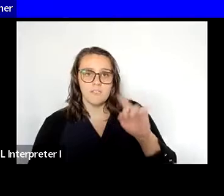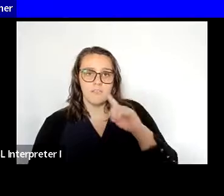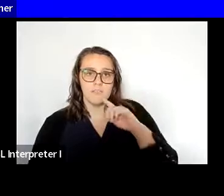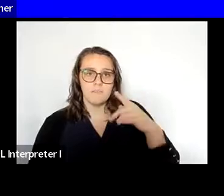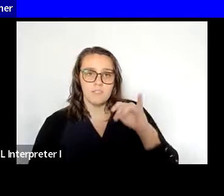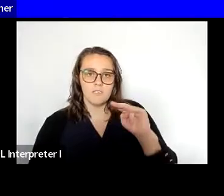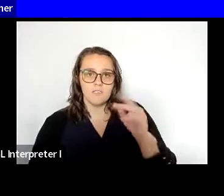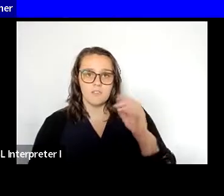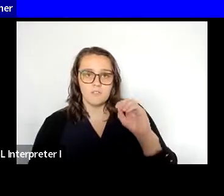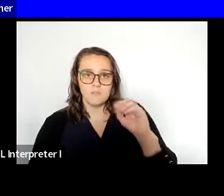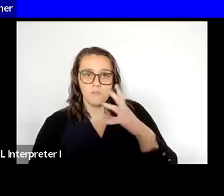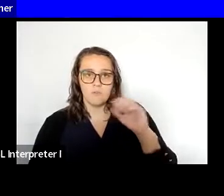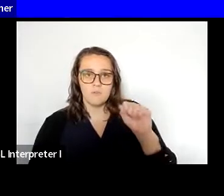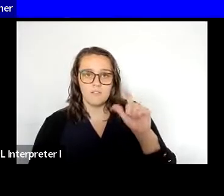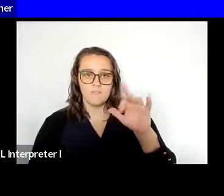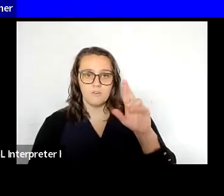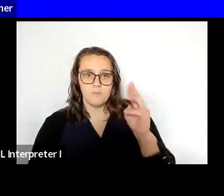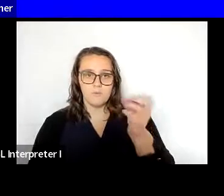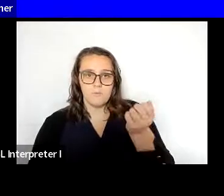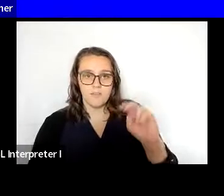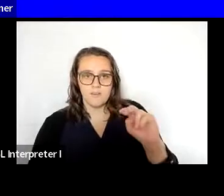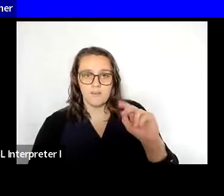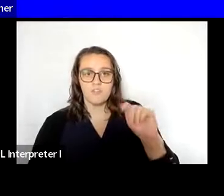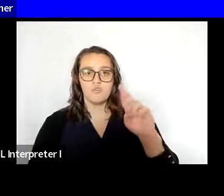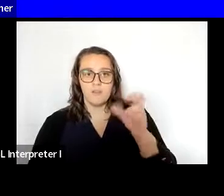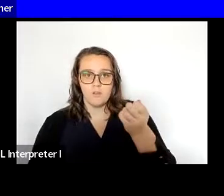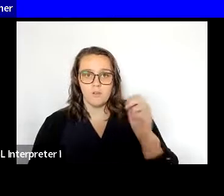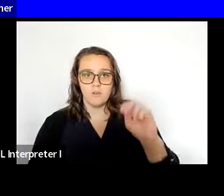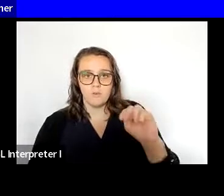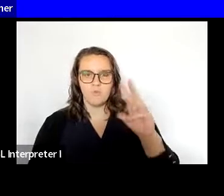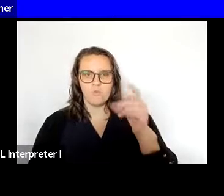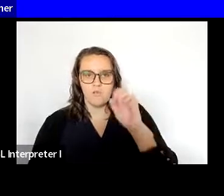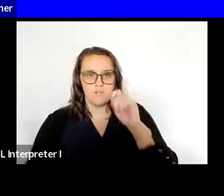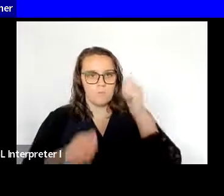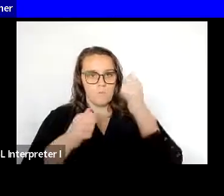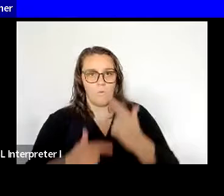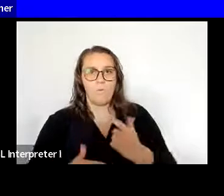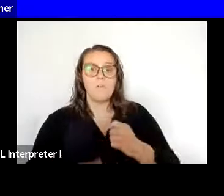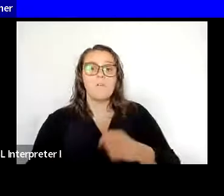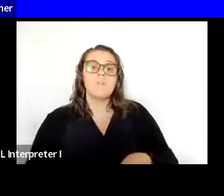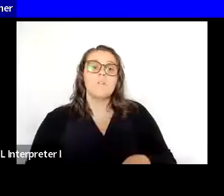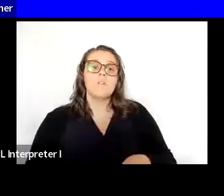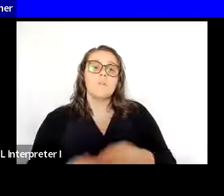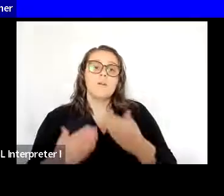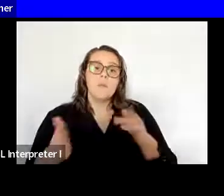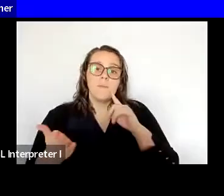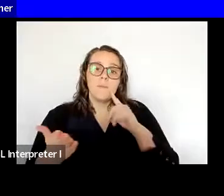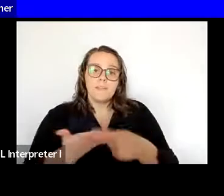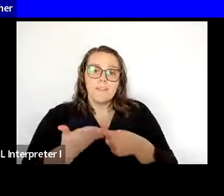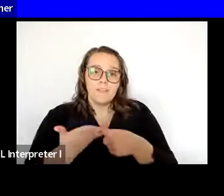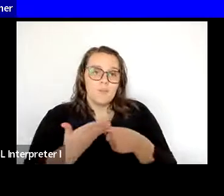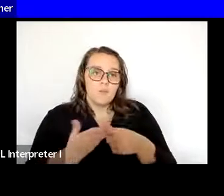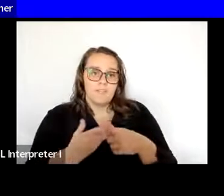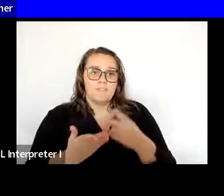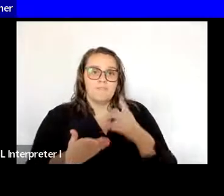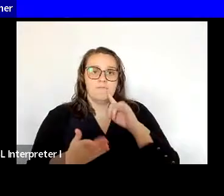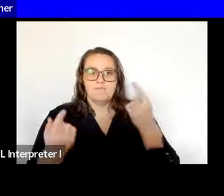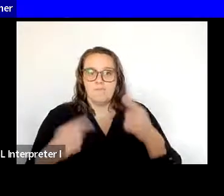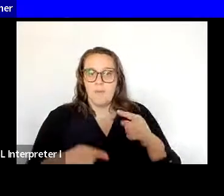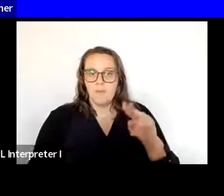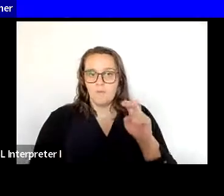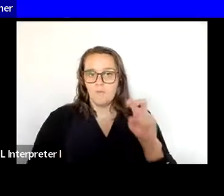Pinto, Silverman, and Trahan White. A public hearing was held by the Committee of the Whole on the measure on November